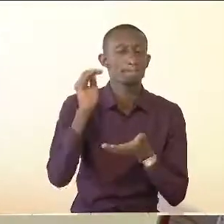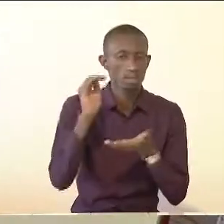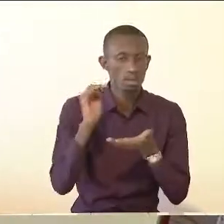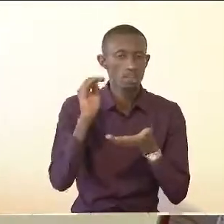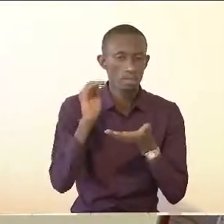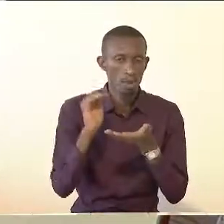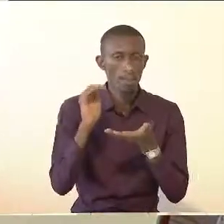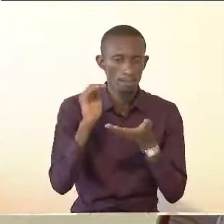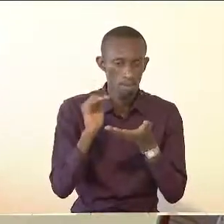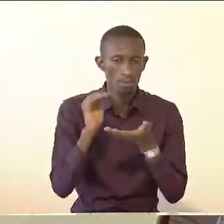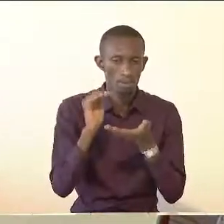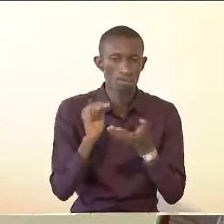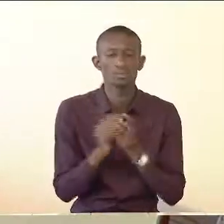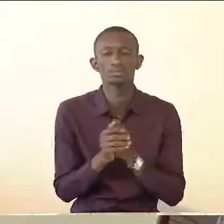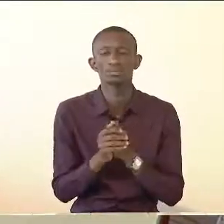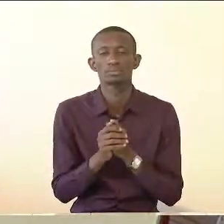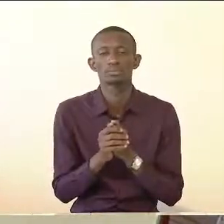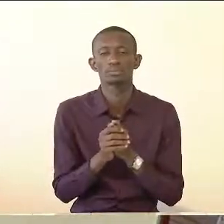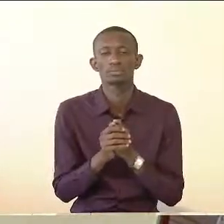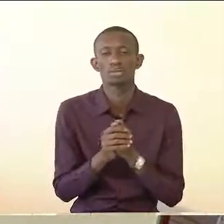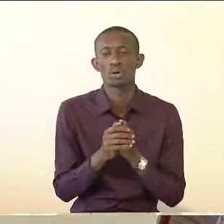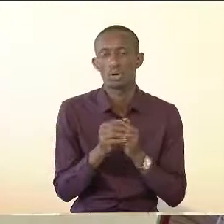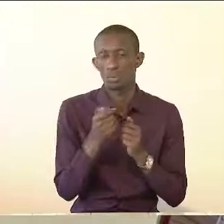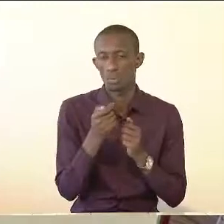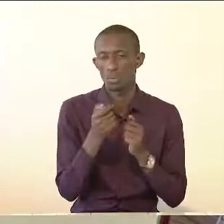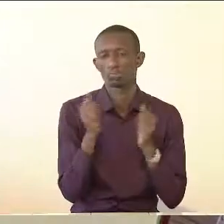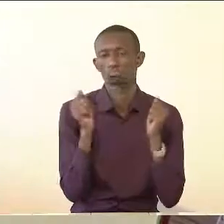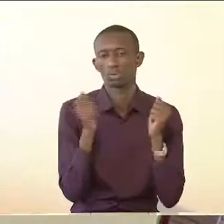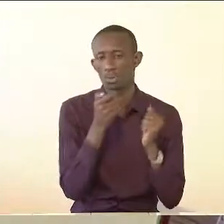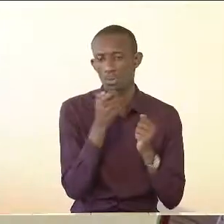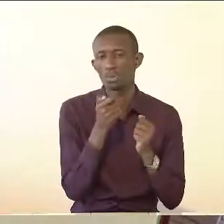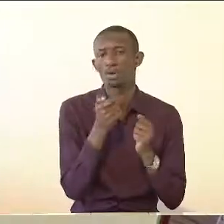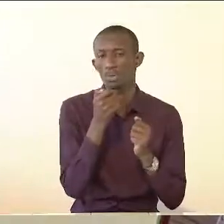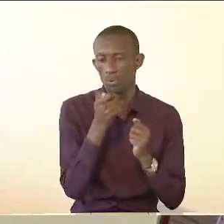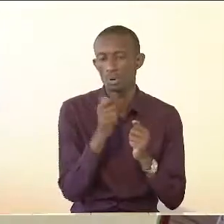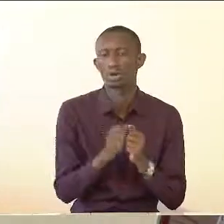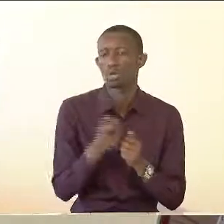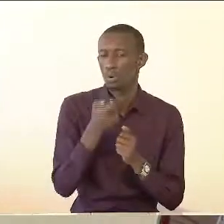way of increasing the body temperature when the temperature is very low.